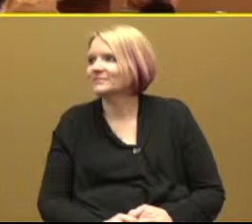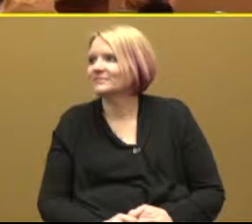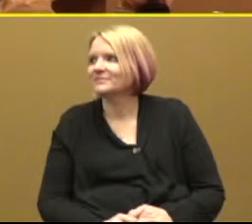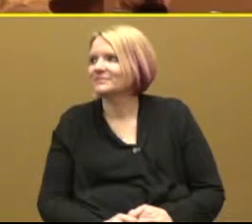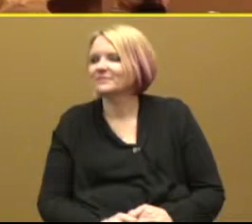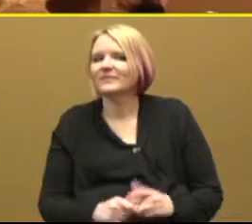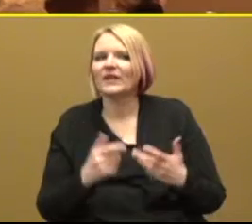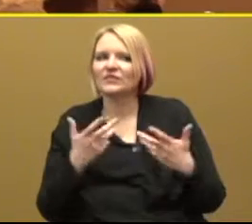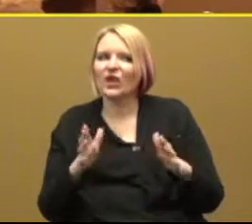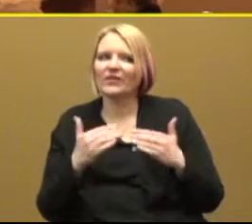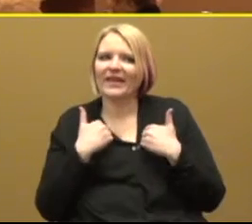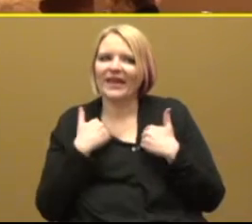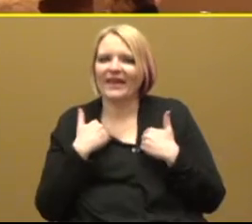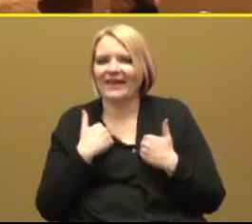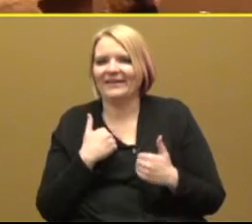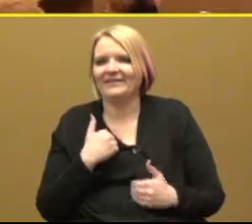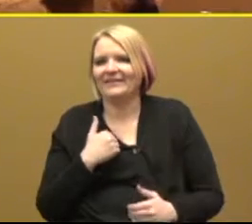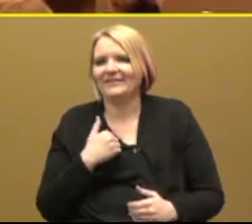This is all they had in the gift shop.